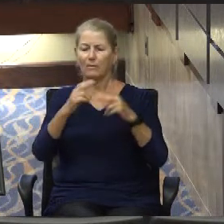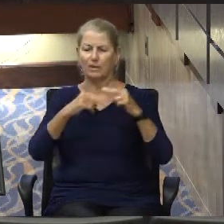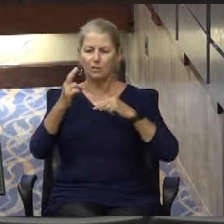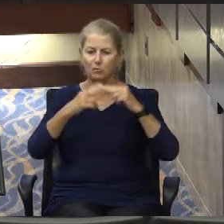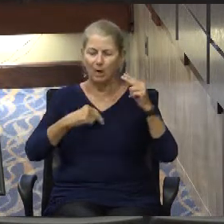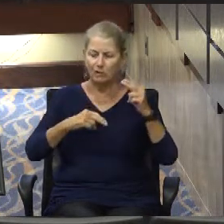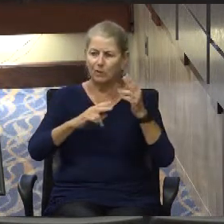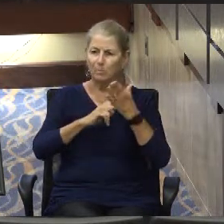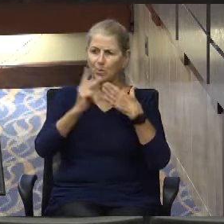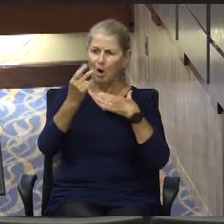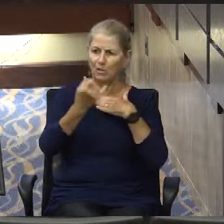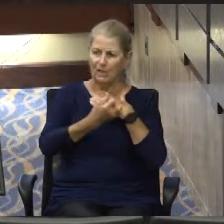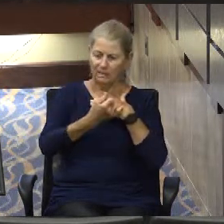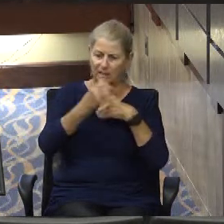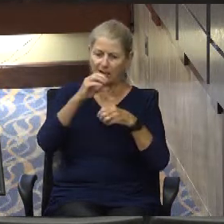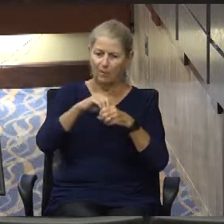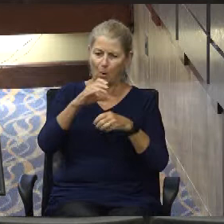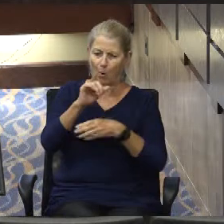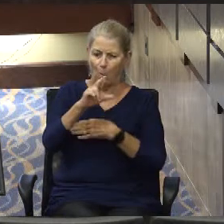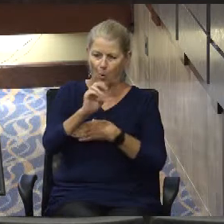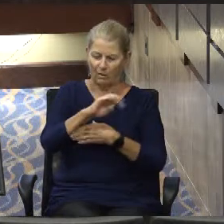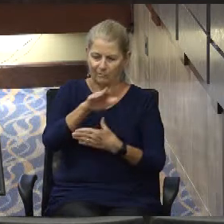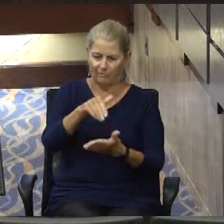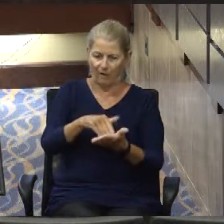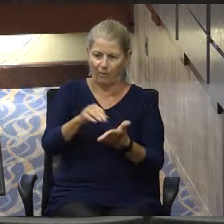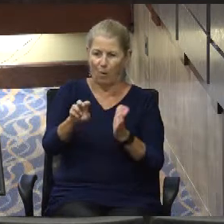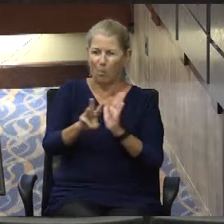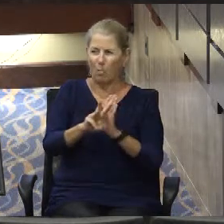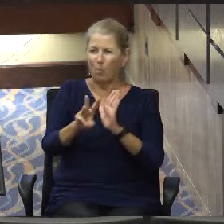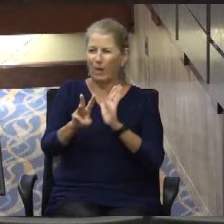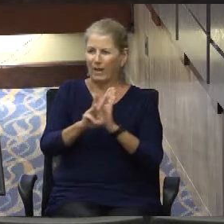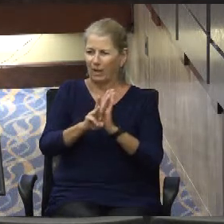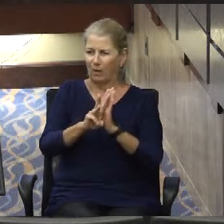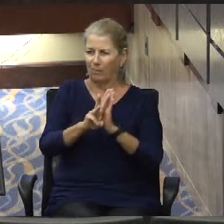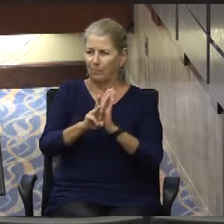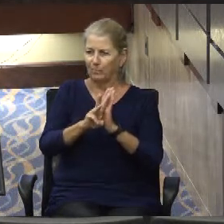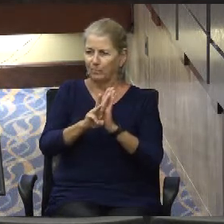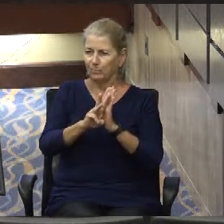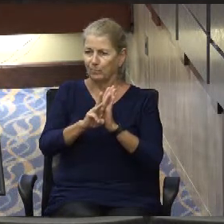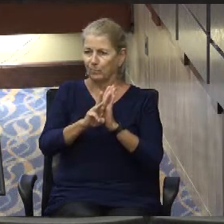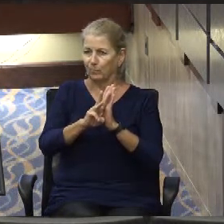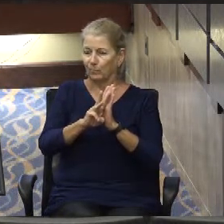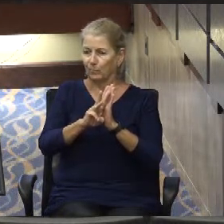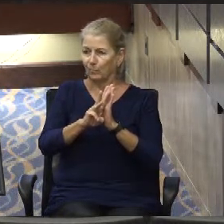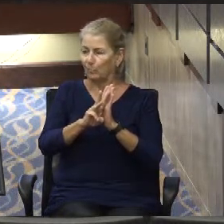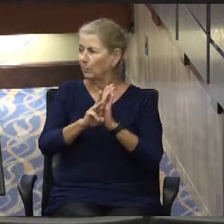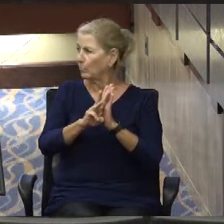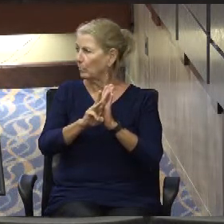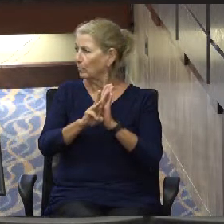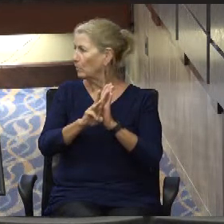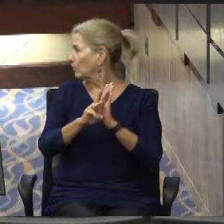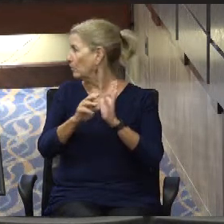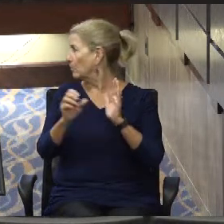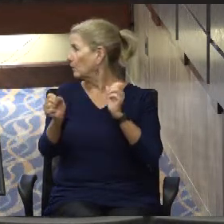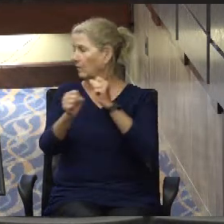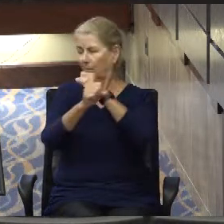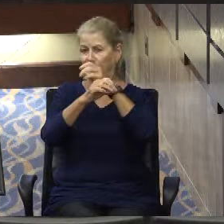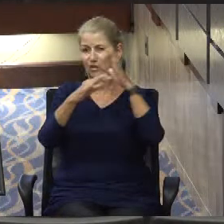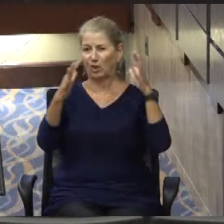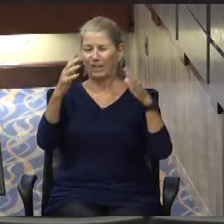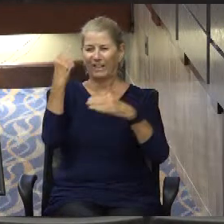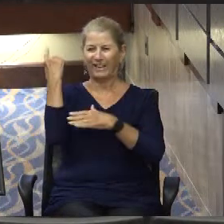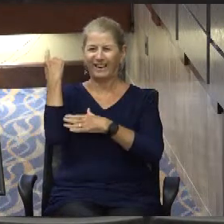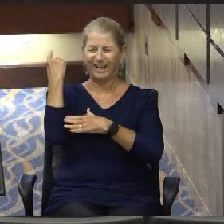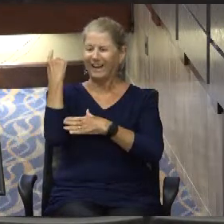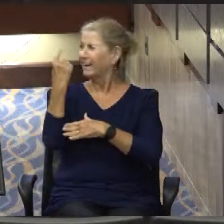the core of Waco. And looks like Ms. Villarley Highland has some visual aids. I love visual aids.